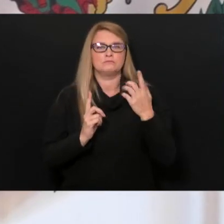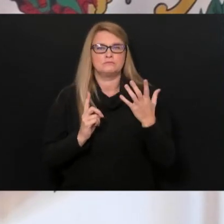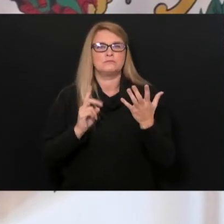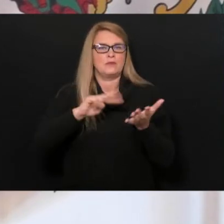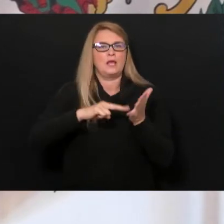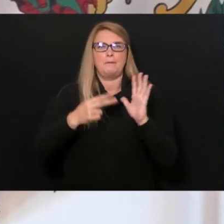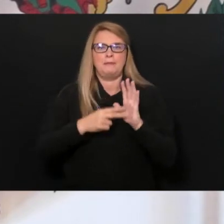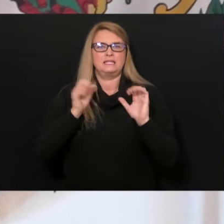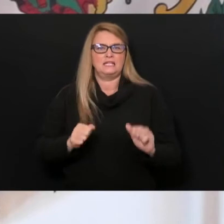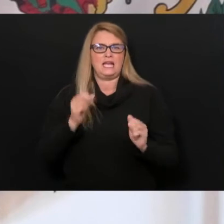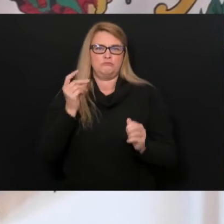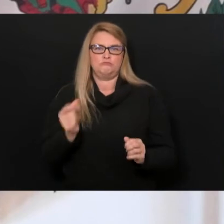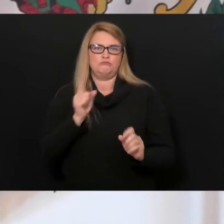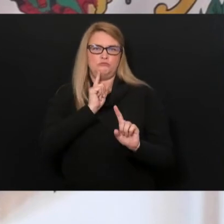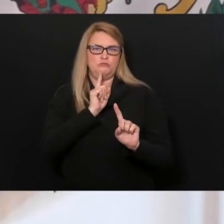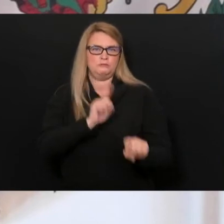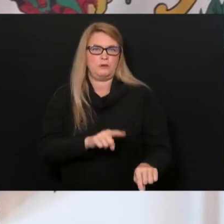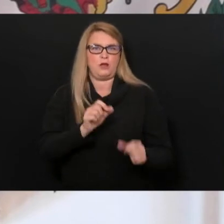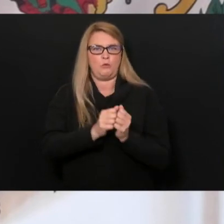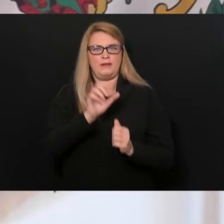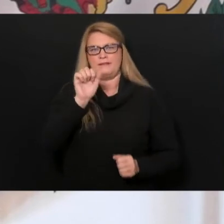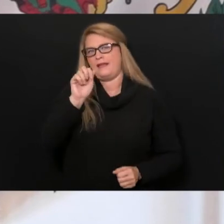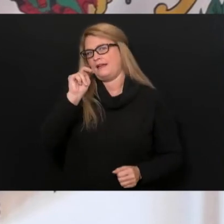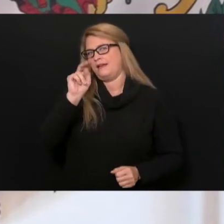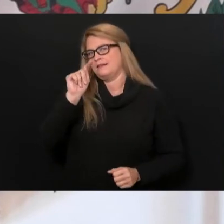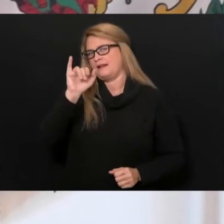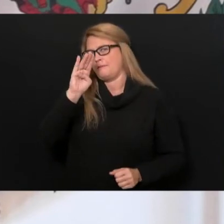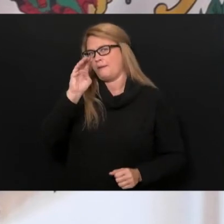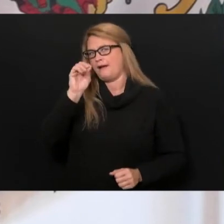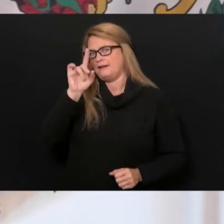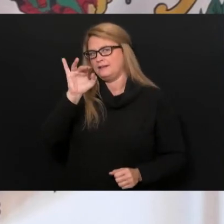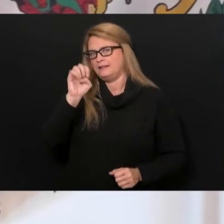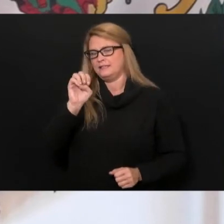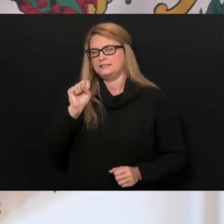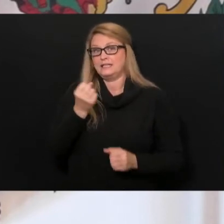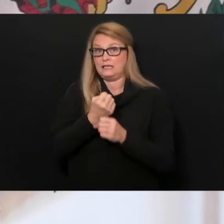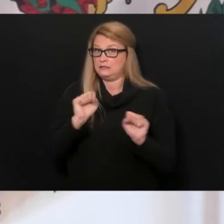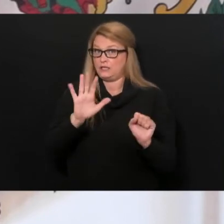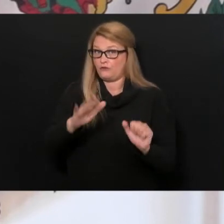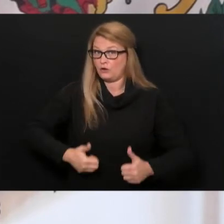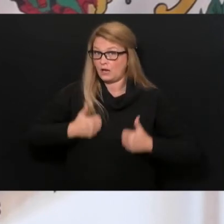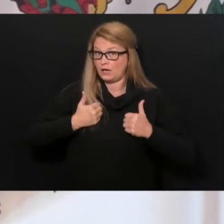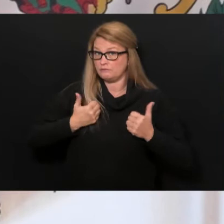move quickly with the antibodies and everything and probably save your life. Now,